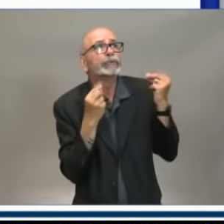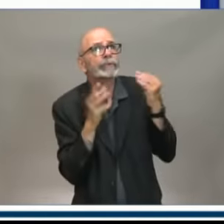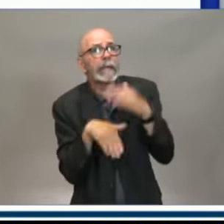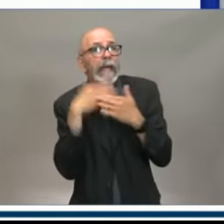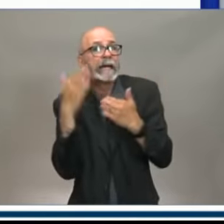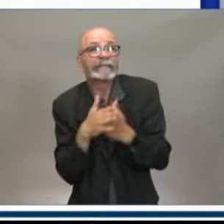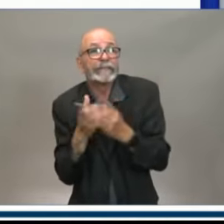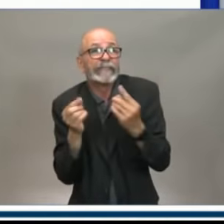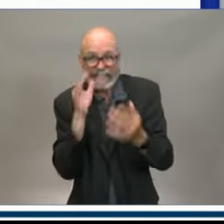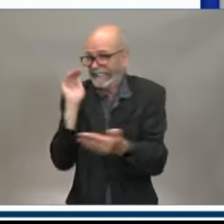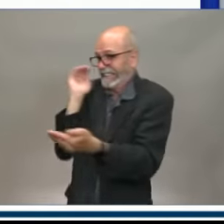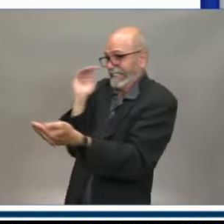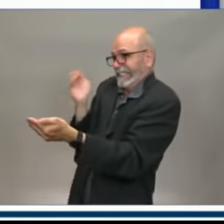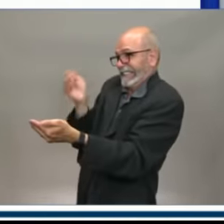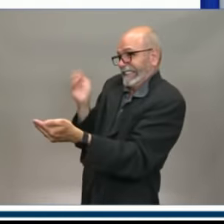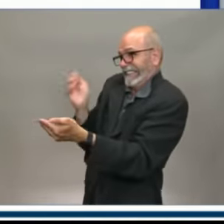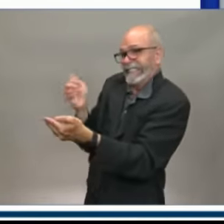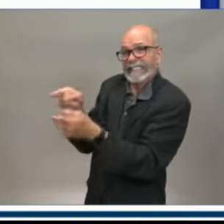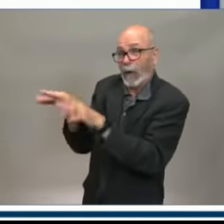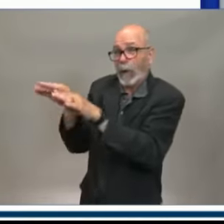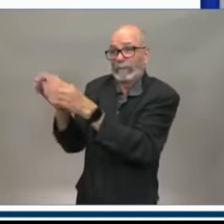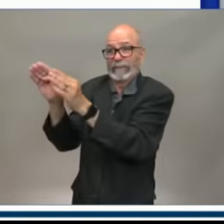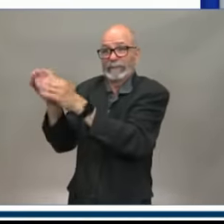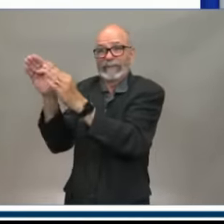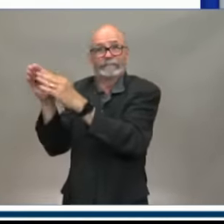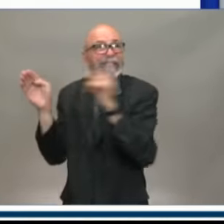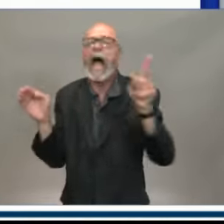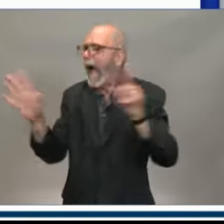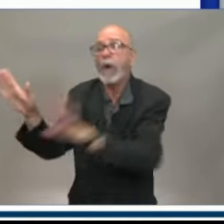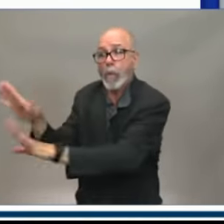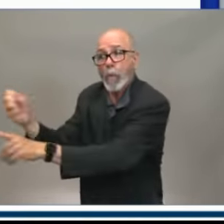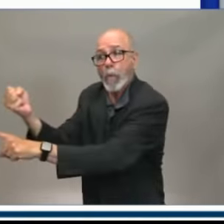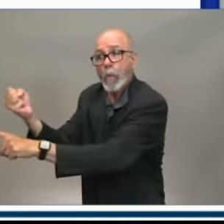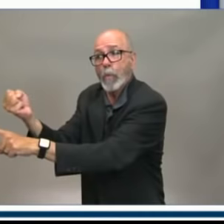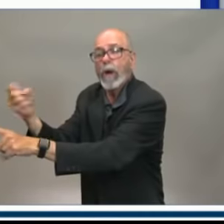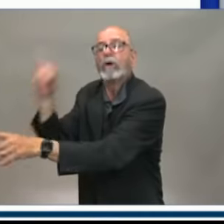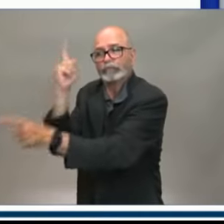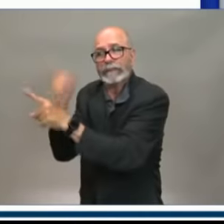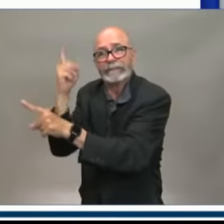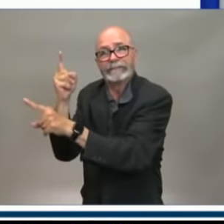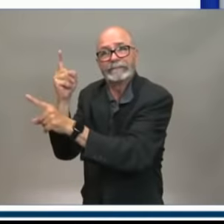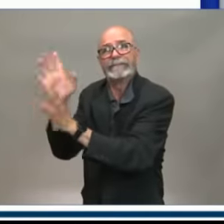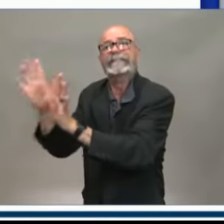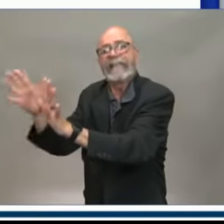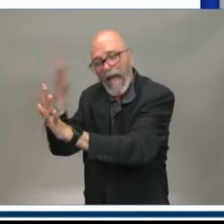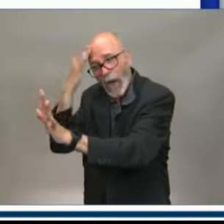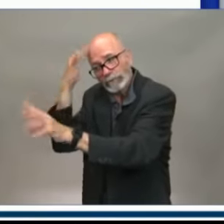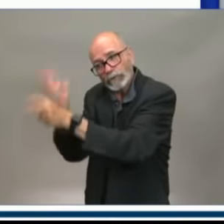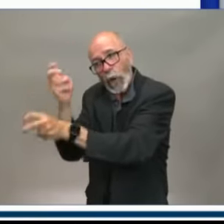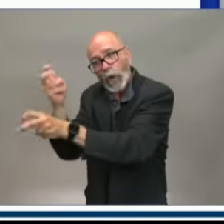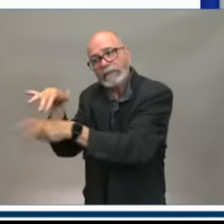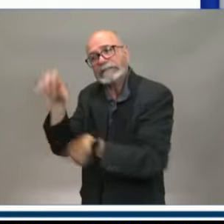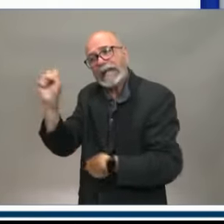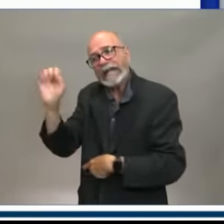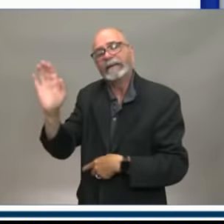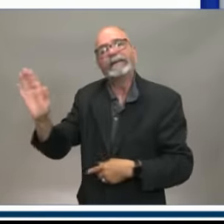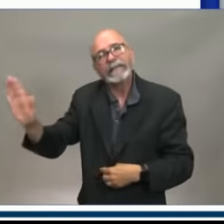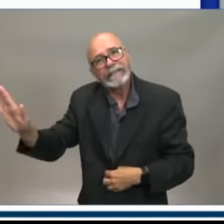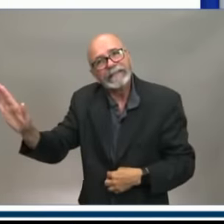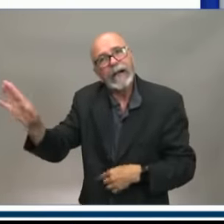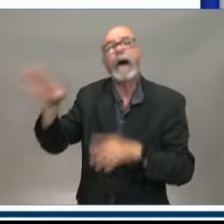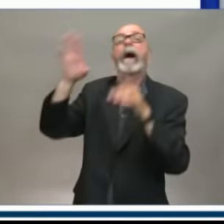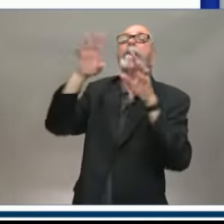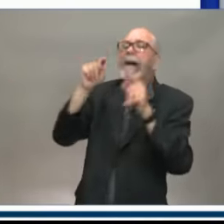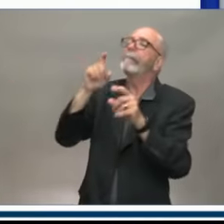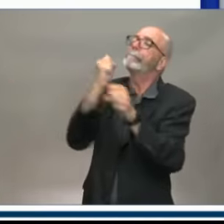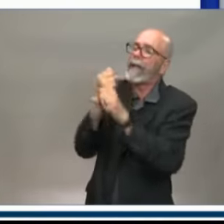who are order closed, and I want to say to you, I know this has been difficult, as I've said many times. It's why we will not do a phased-in approach and leave